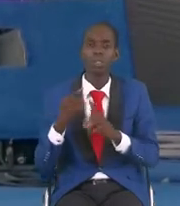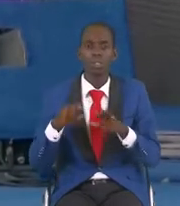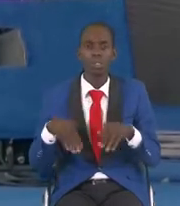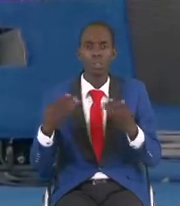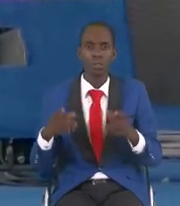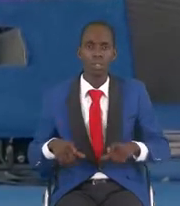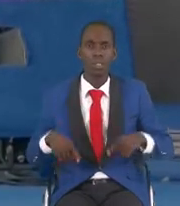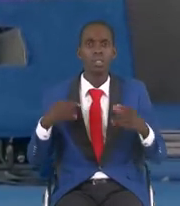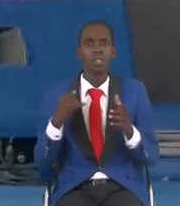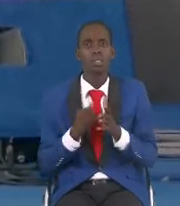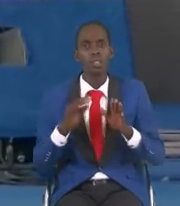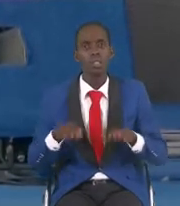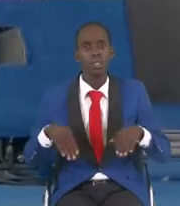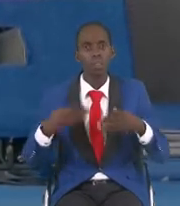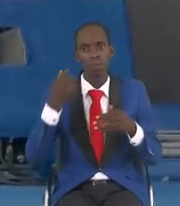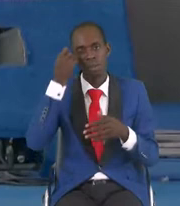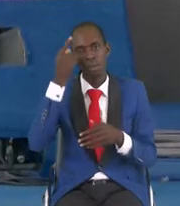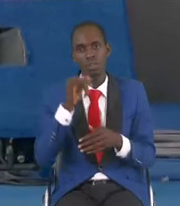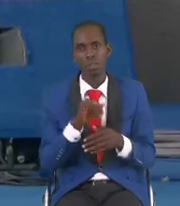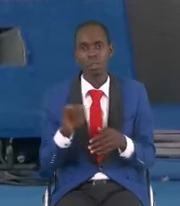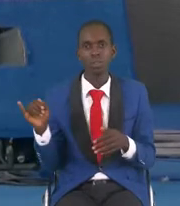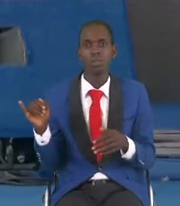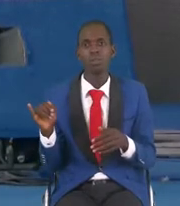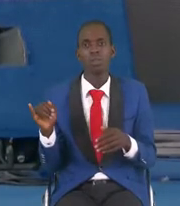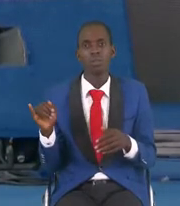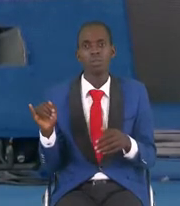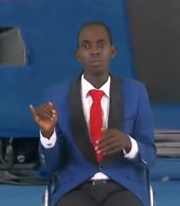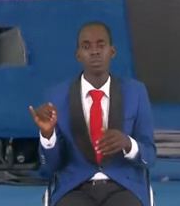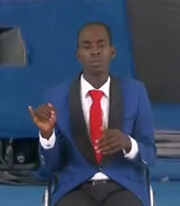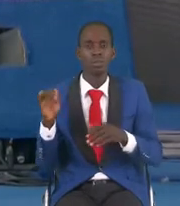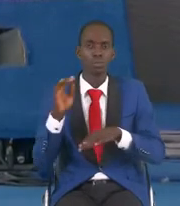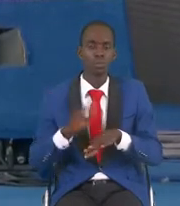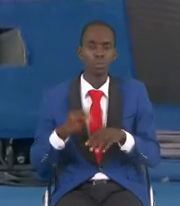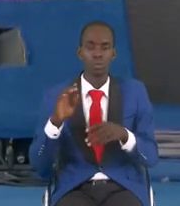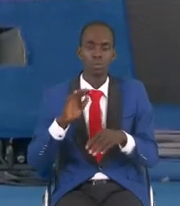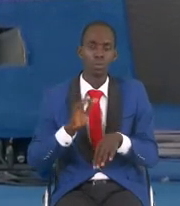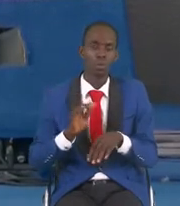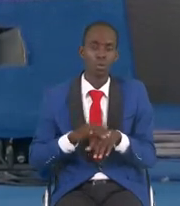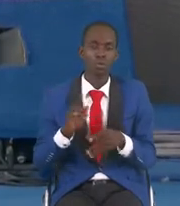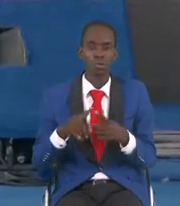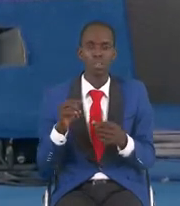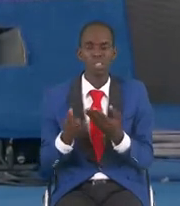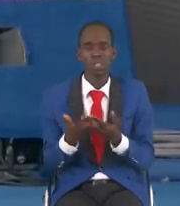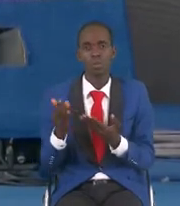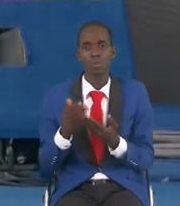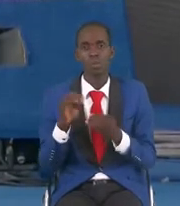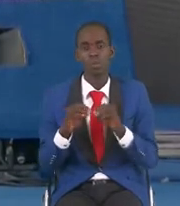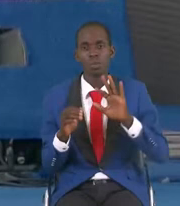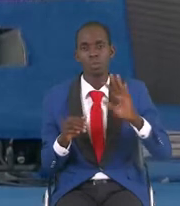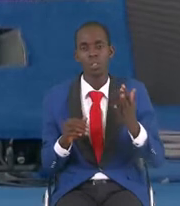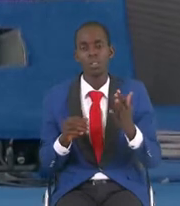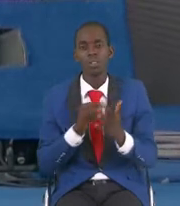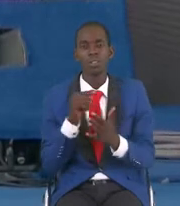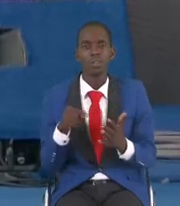It giveth understanding on to the simple. Number five, this is